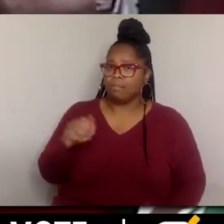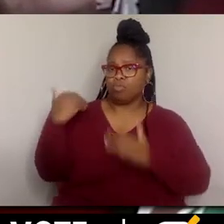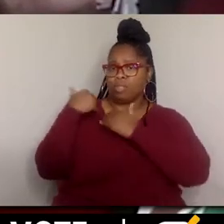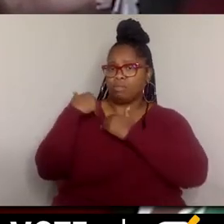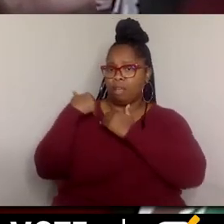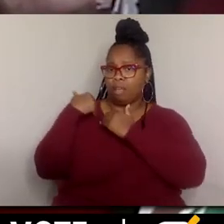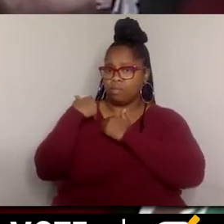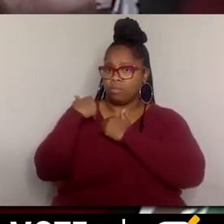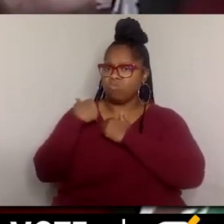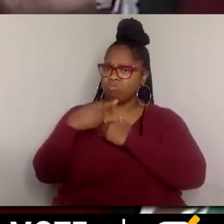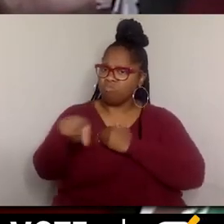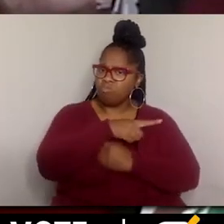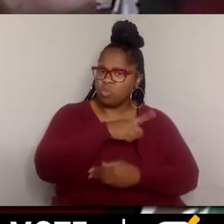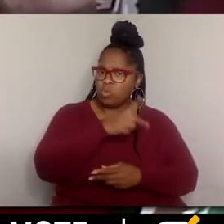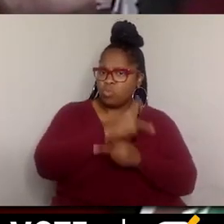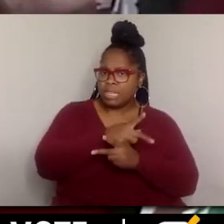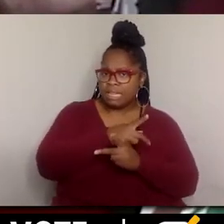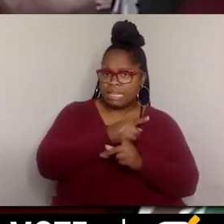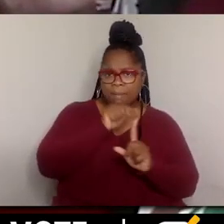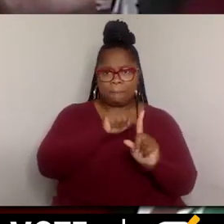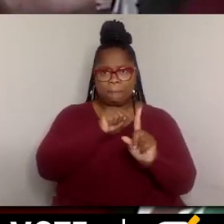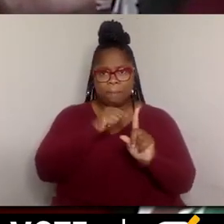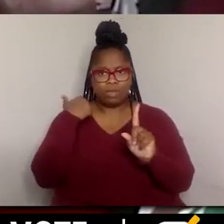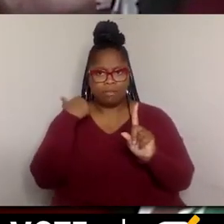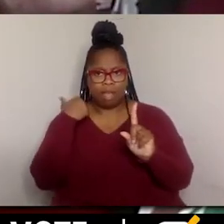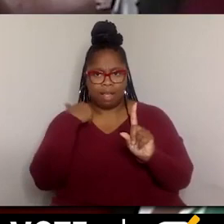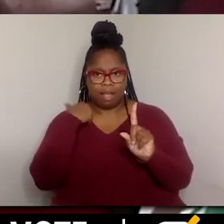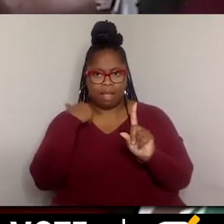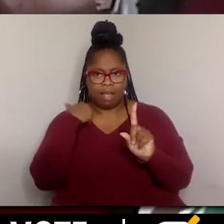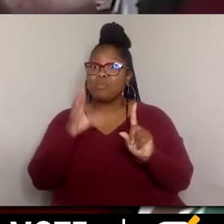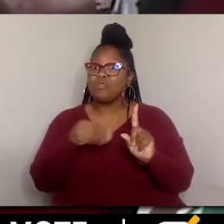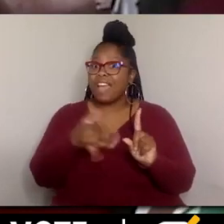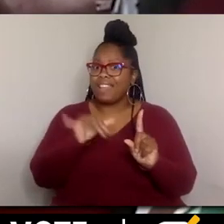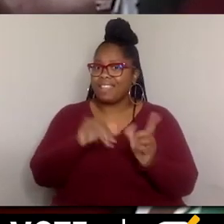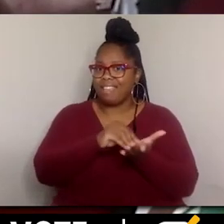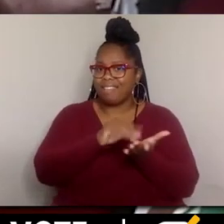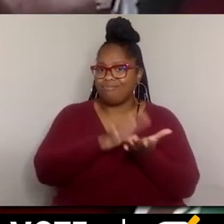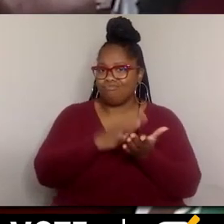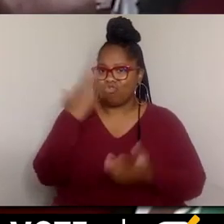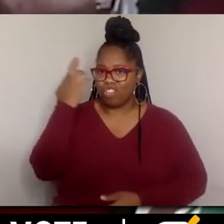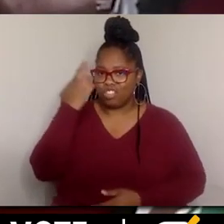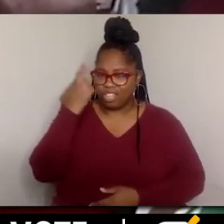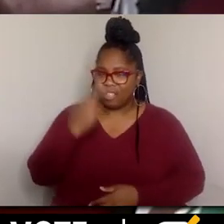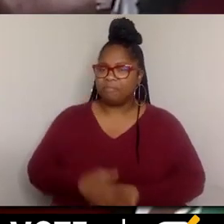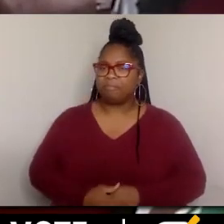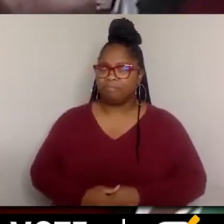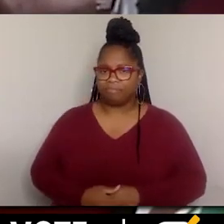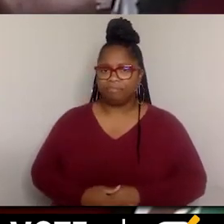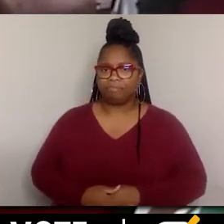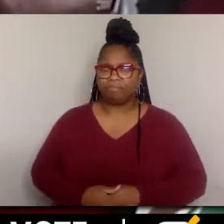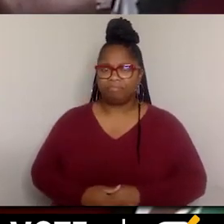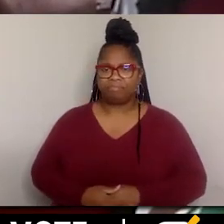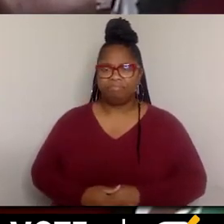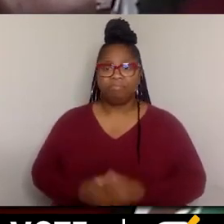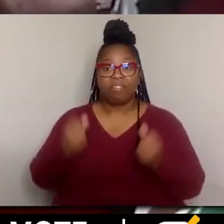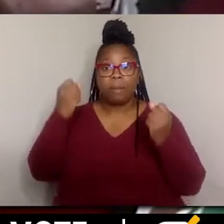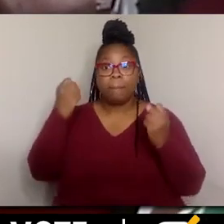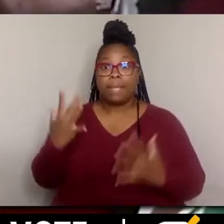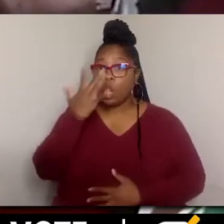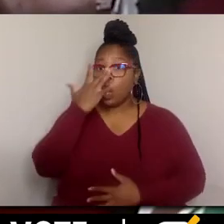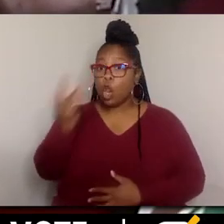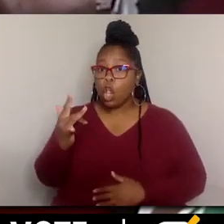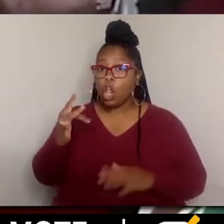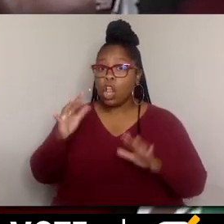by members and parents at the site for providing one. We've also heard from a number of early